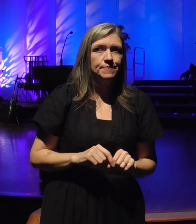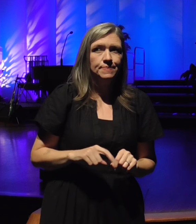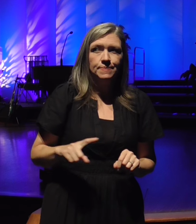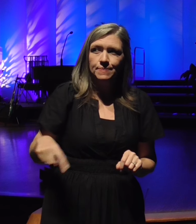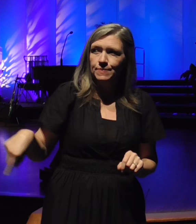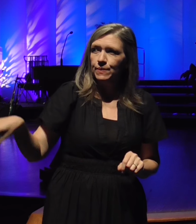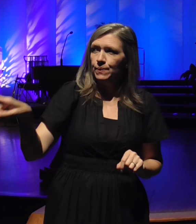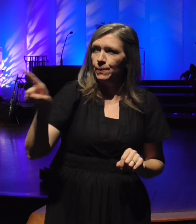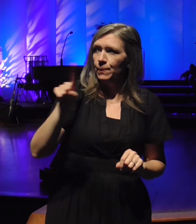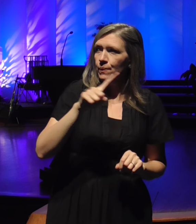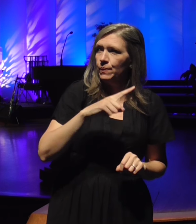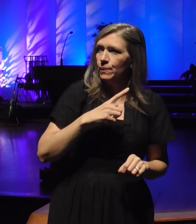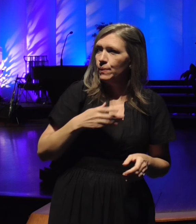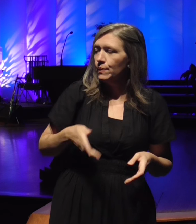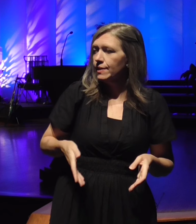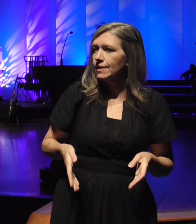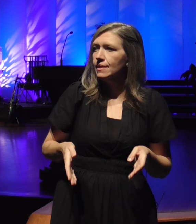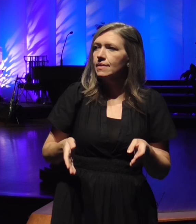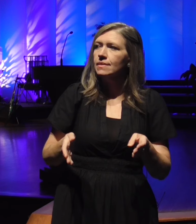over